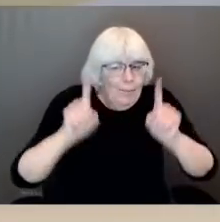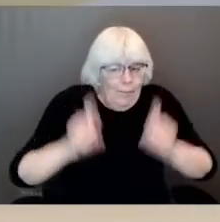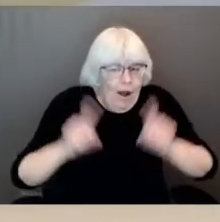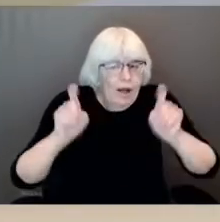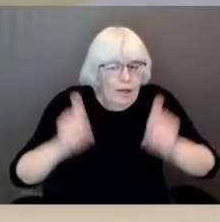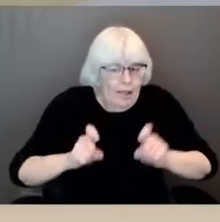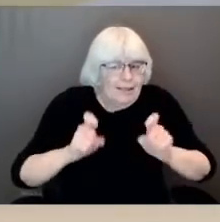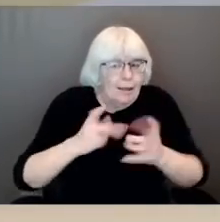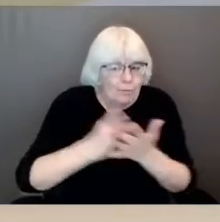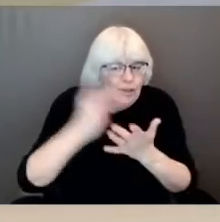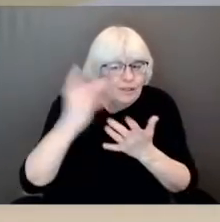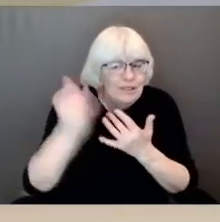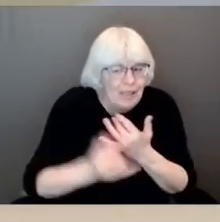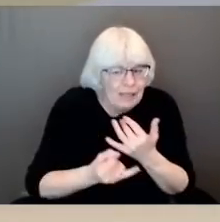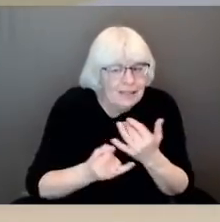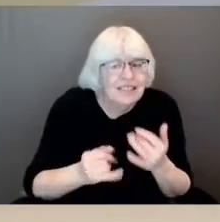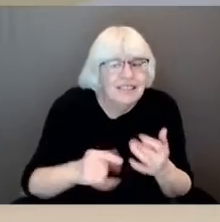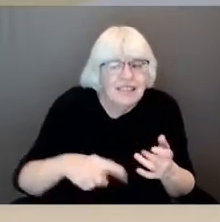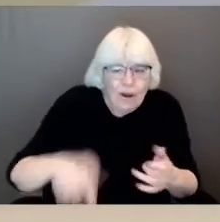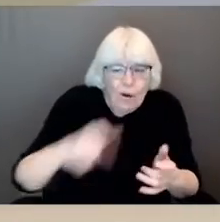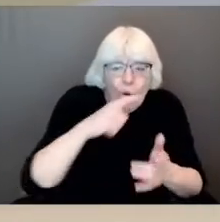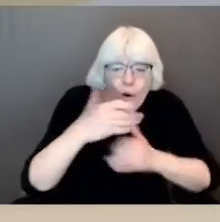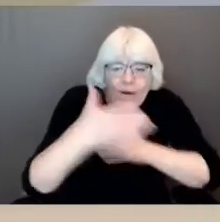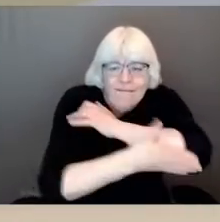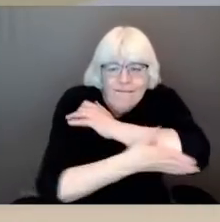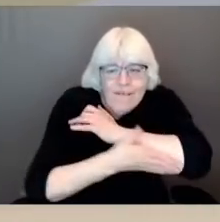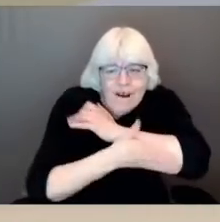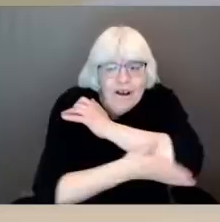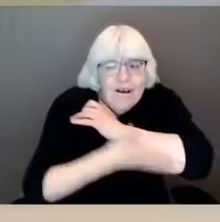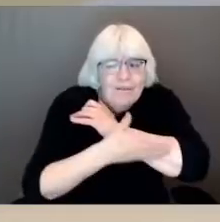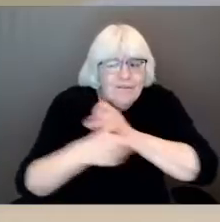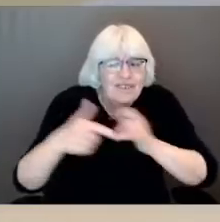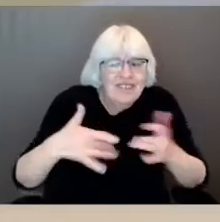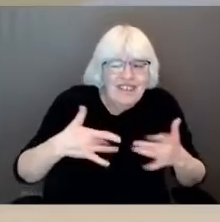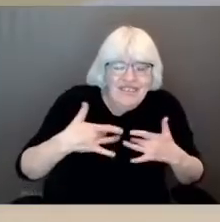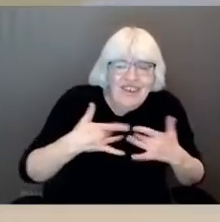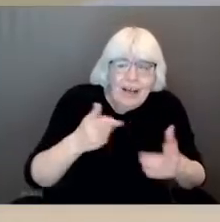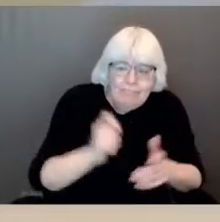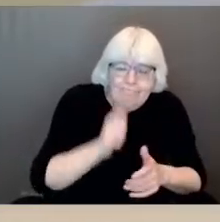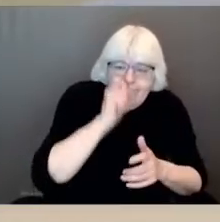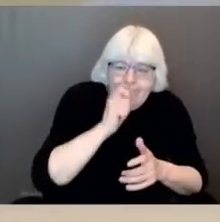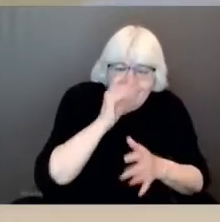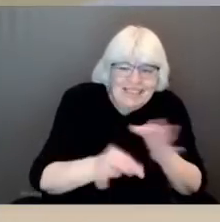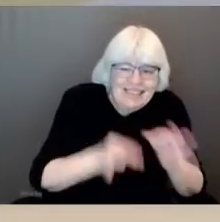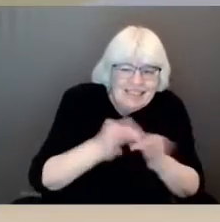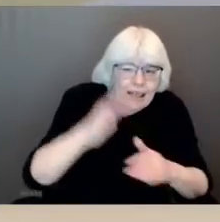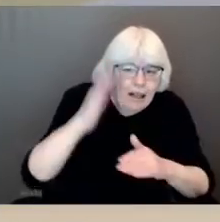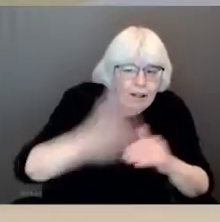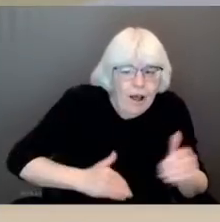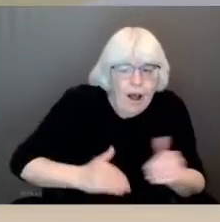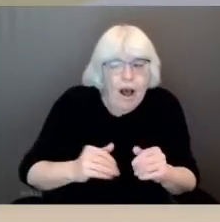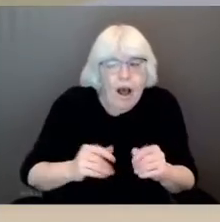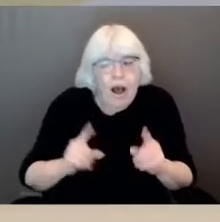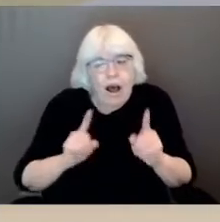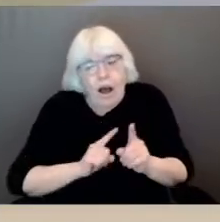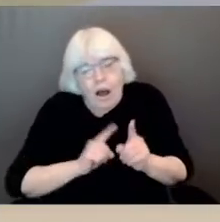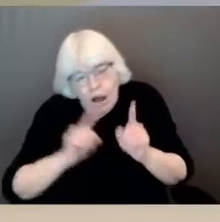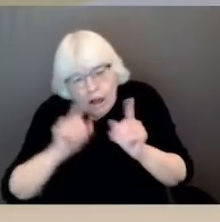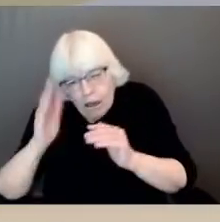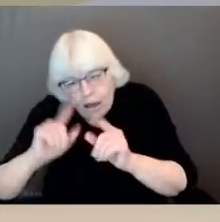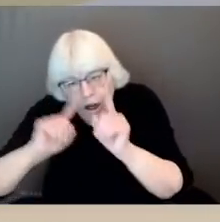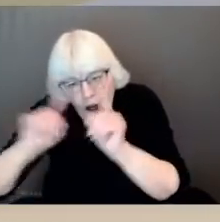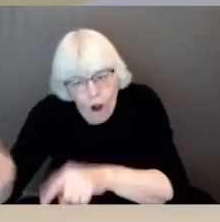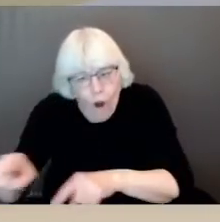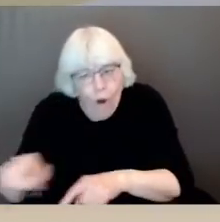that they didn't have to, it was more convenient than coming into having a test, for instance, in